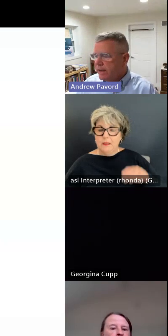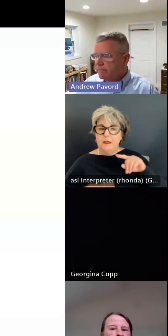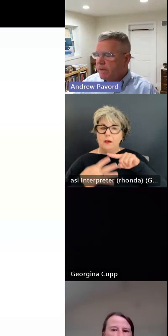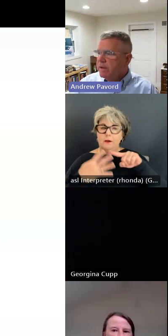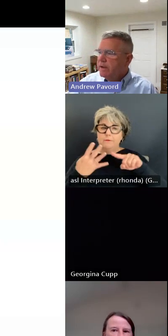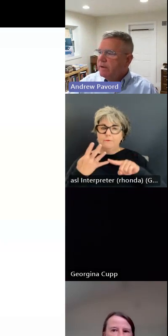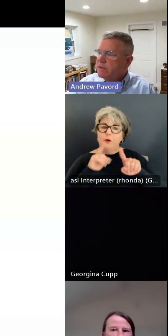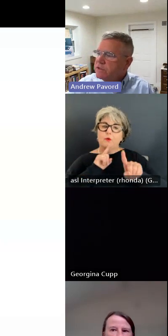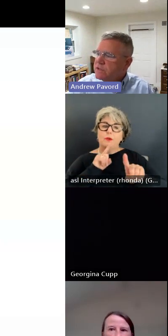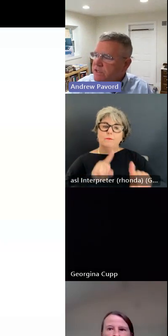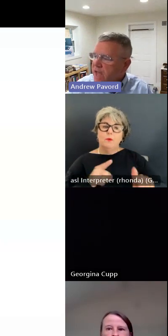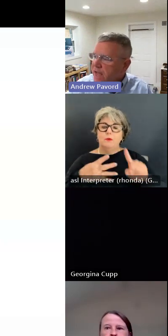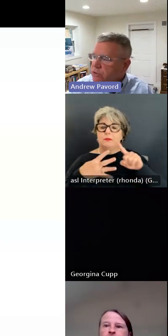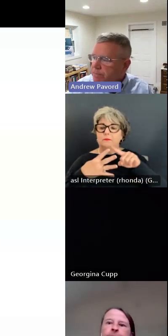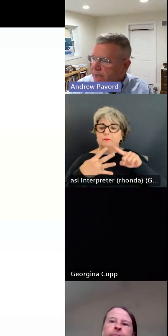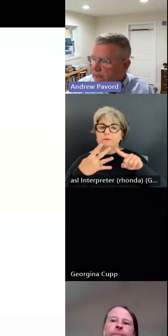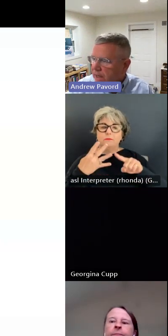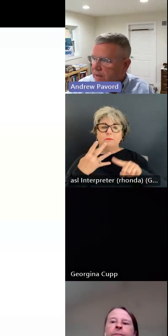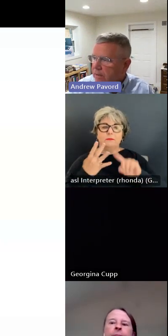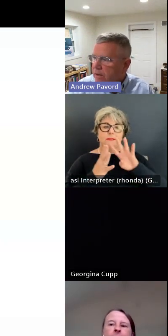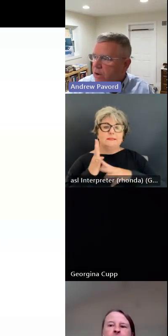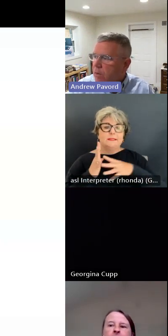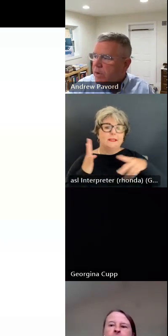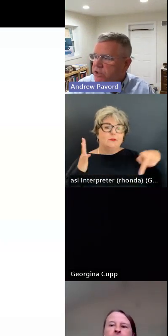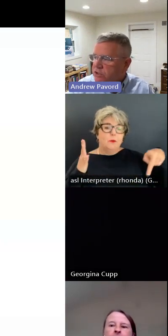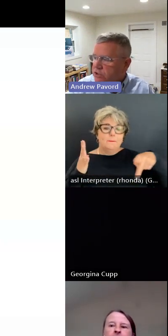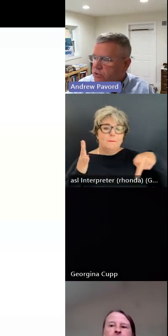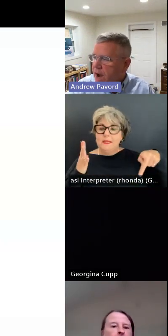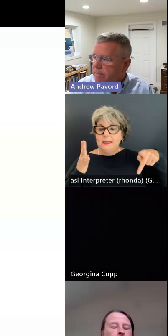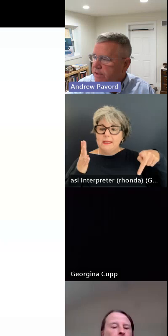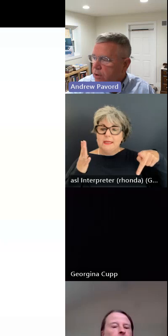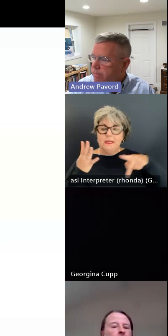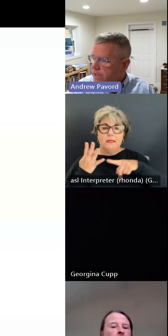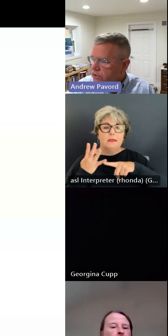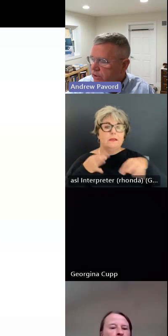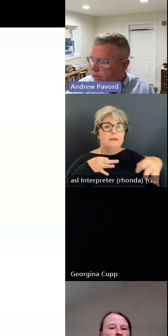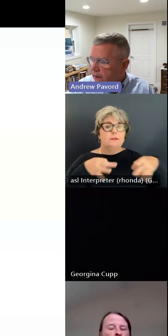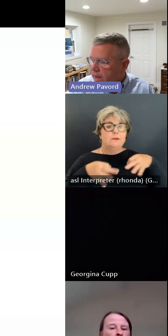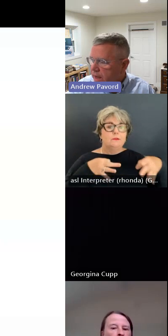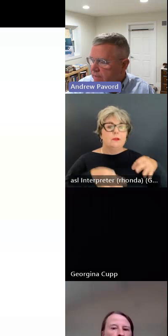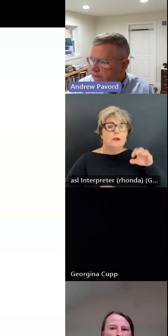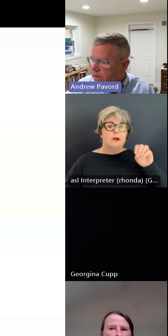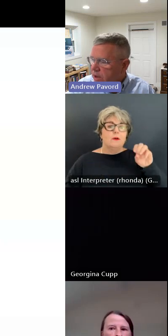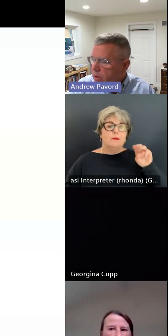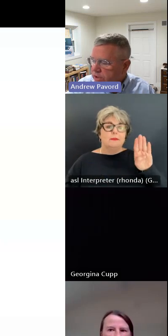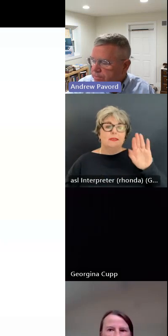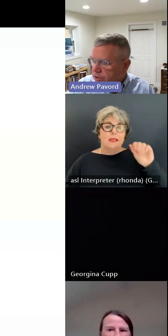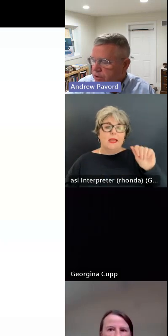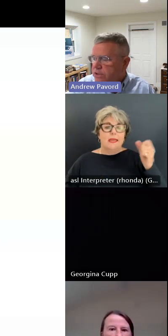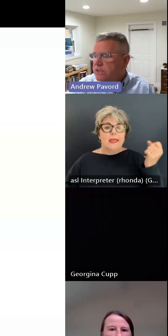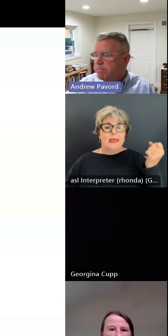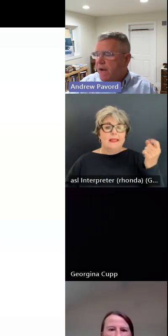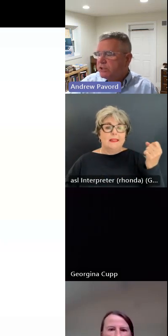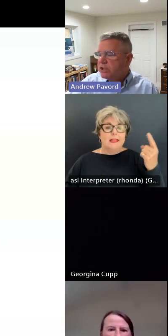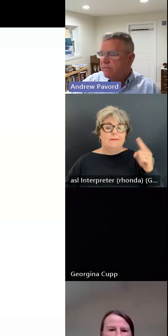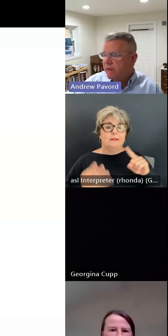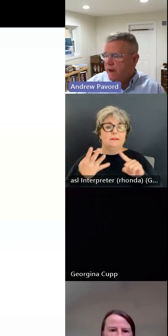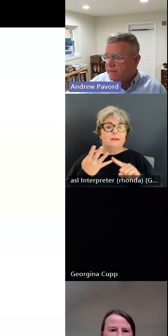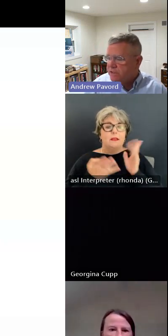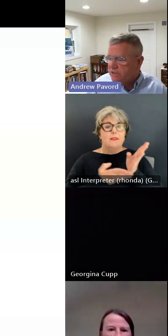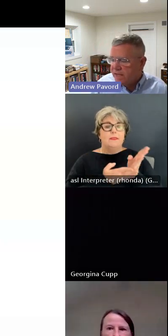government, right? There's the Schedule P, which is described in the OMB Circular A11, which produces